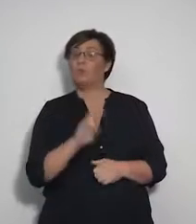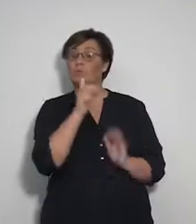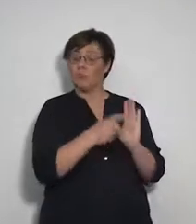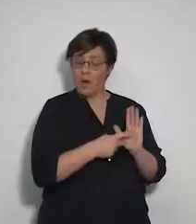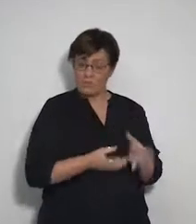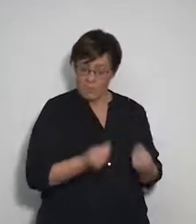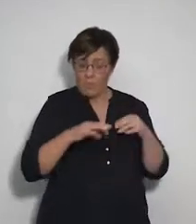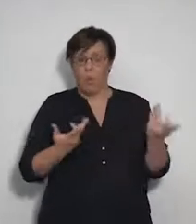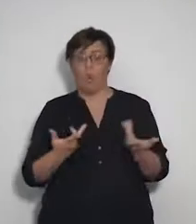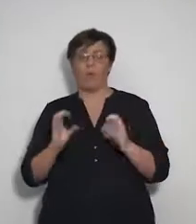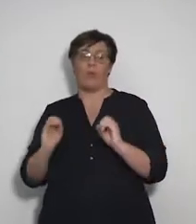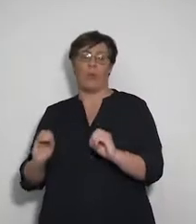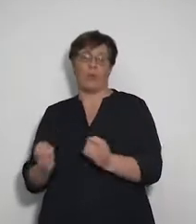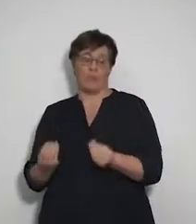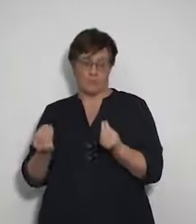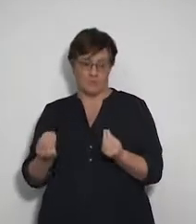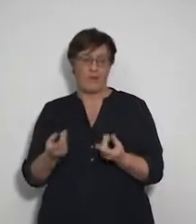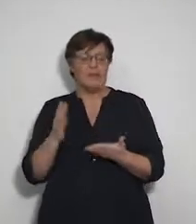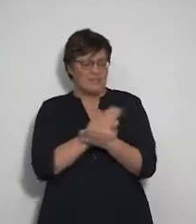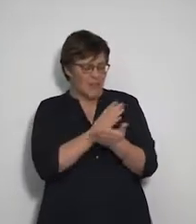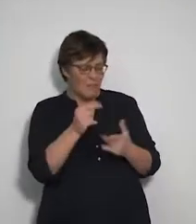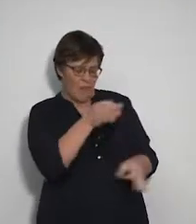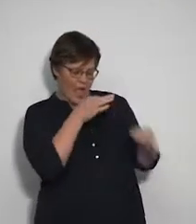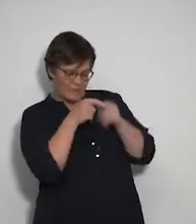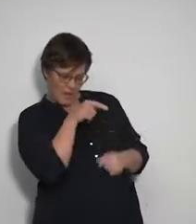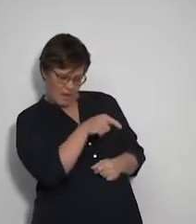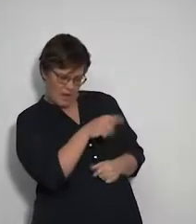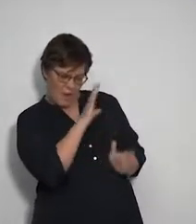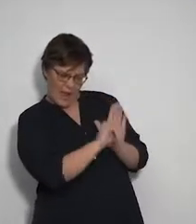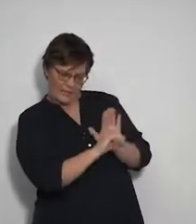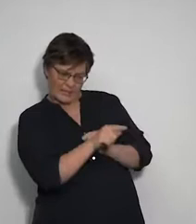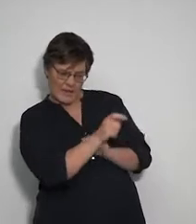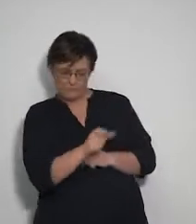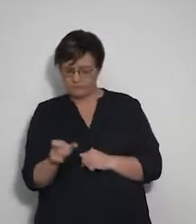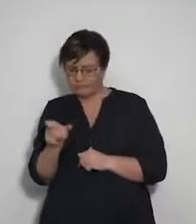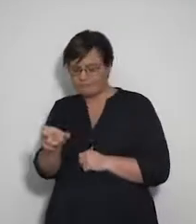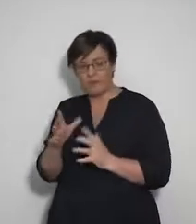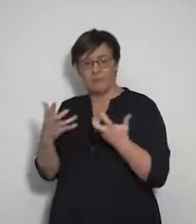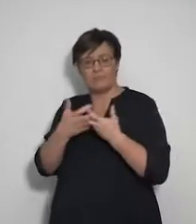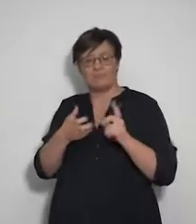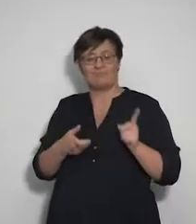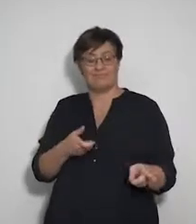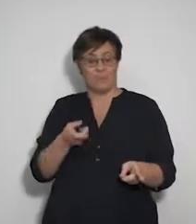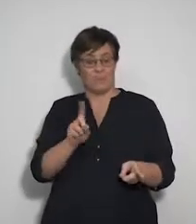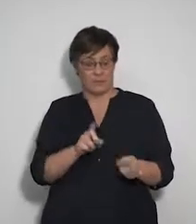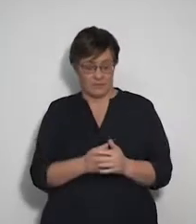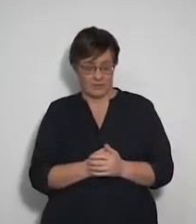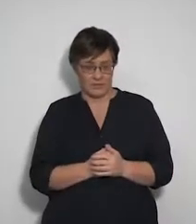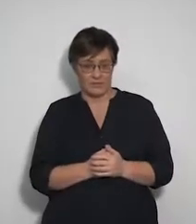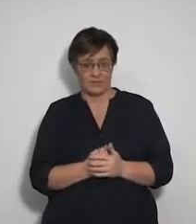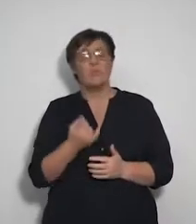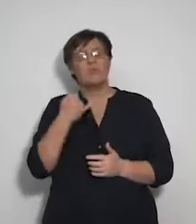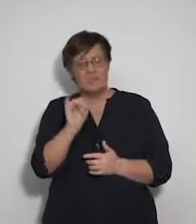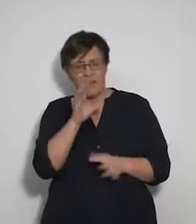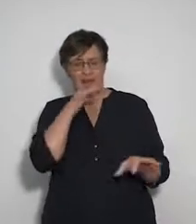In some cases, you'll be given a description and you have to identify the term that fits the description. So we are still